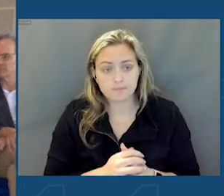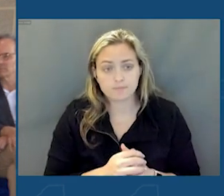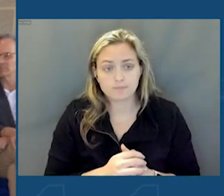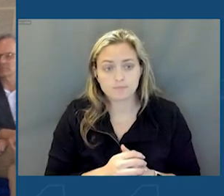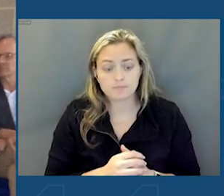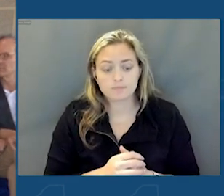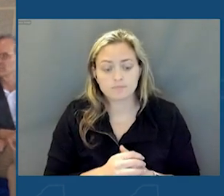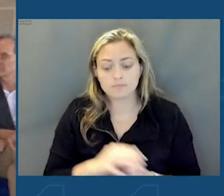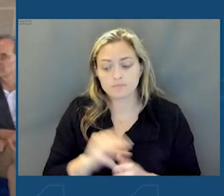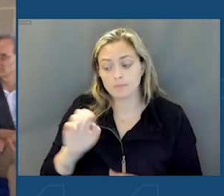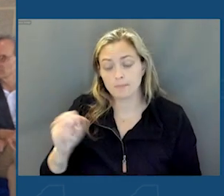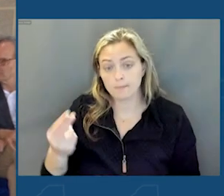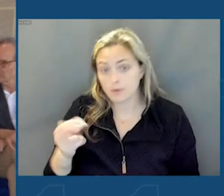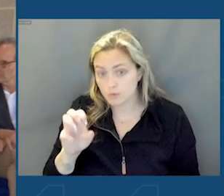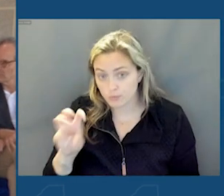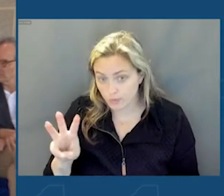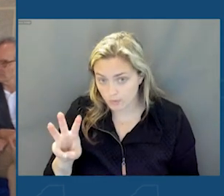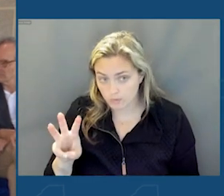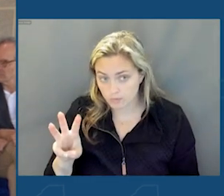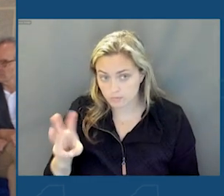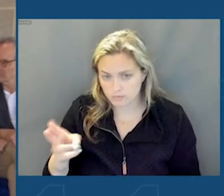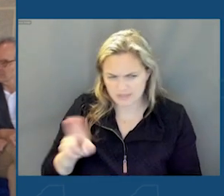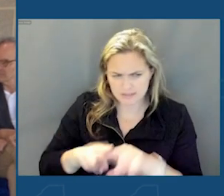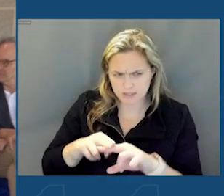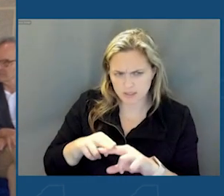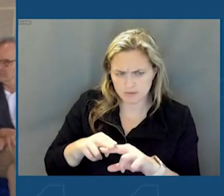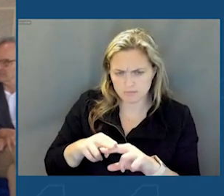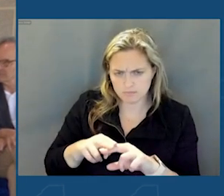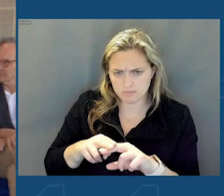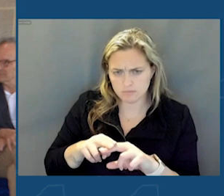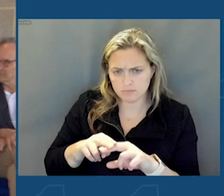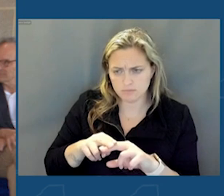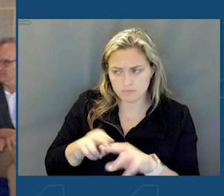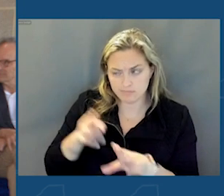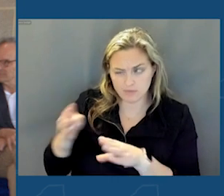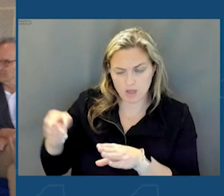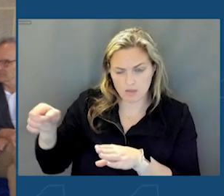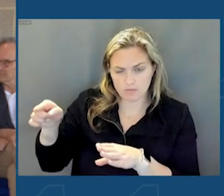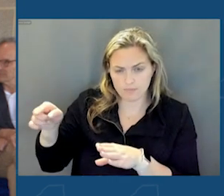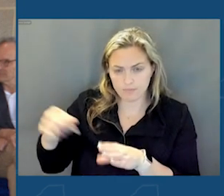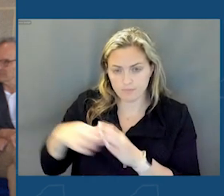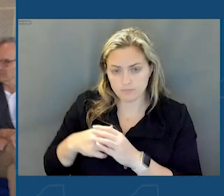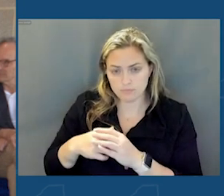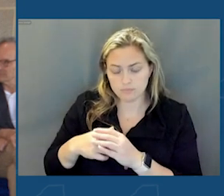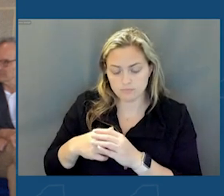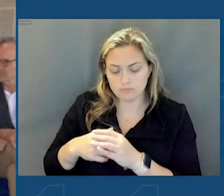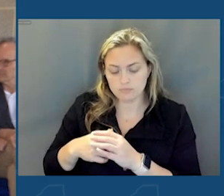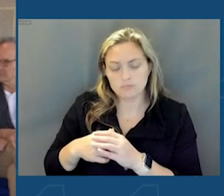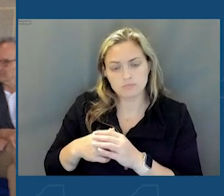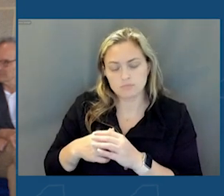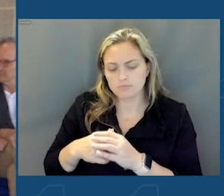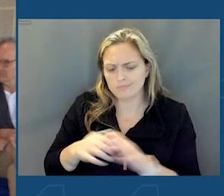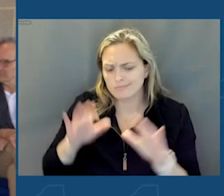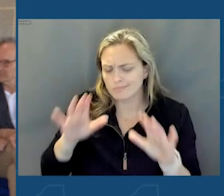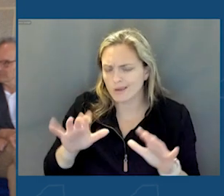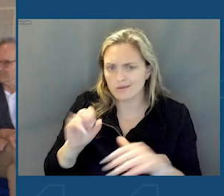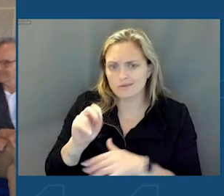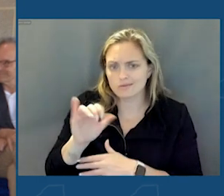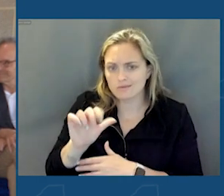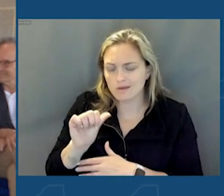Mitch Rowe, who's seated at the aisle, has been our outstanding Seneca County